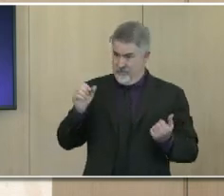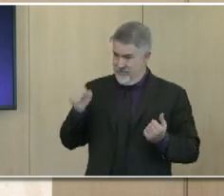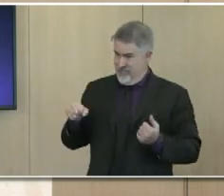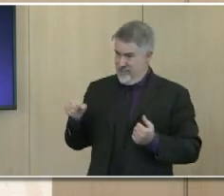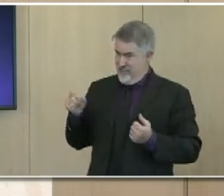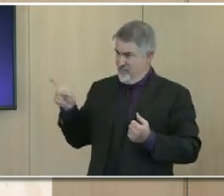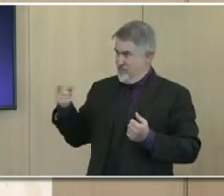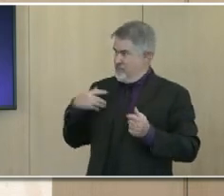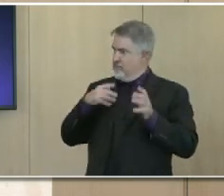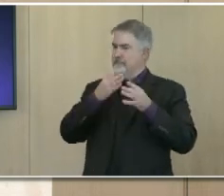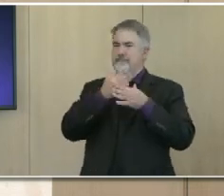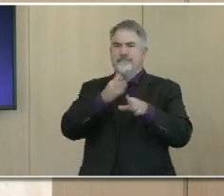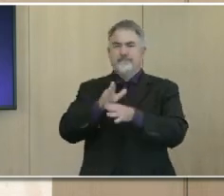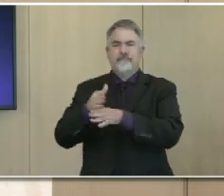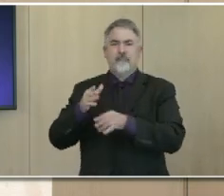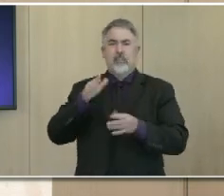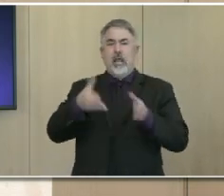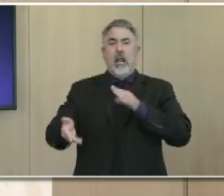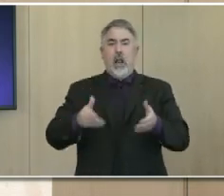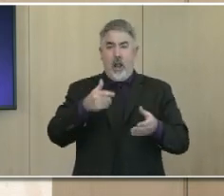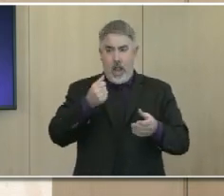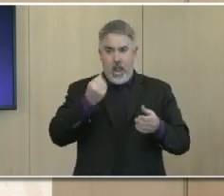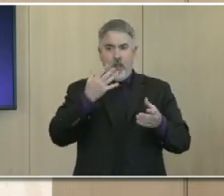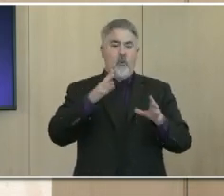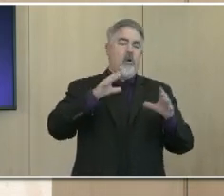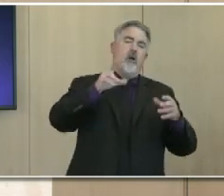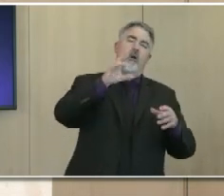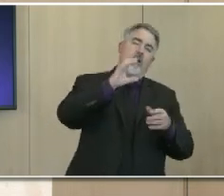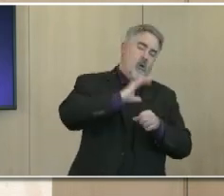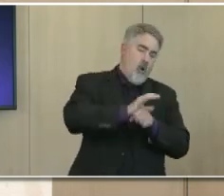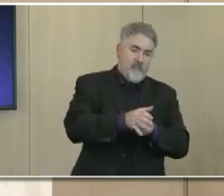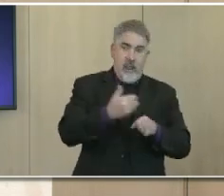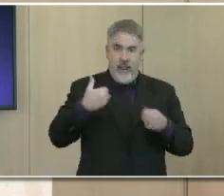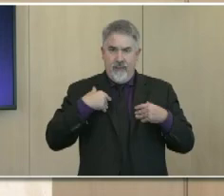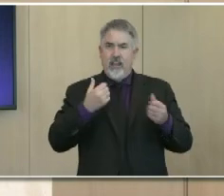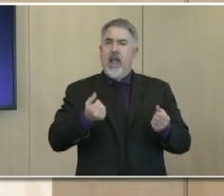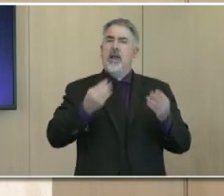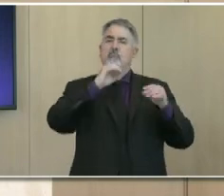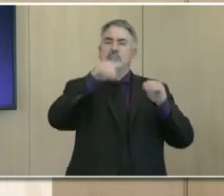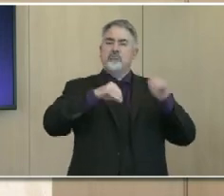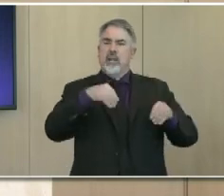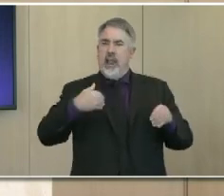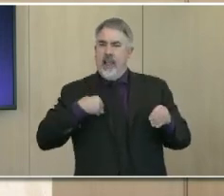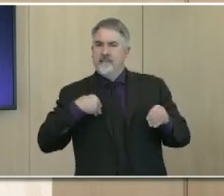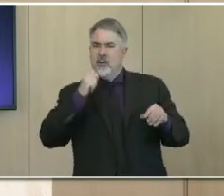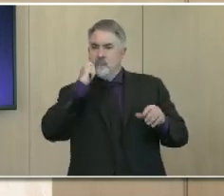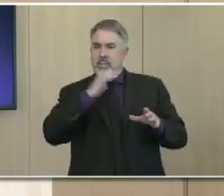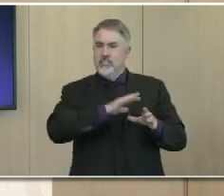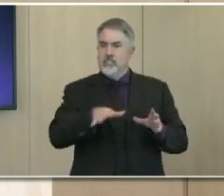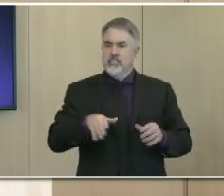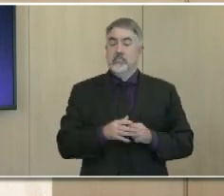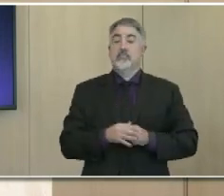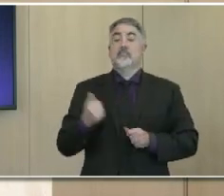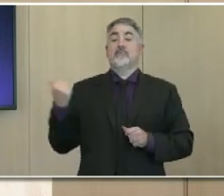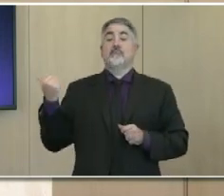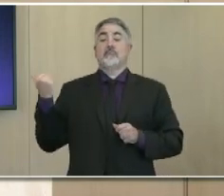are similar disparities in San Diego? So it is our plan to ultimately do that.